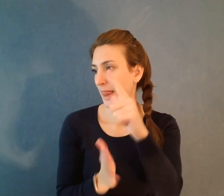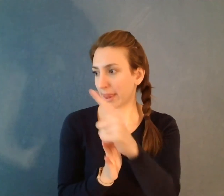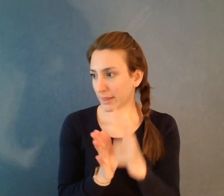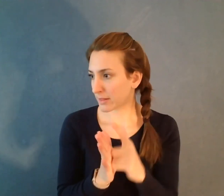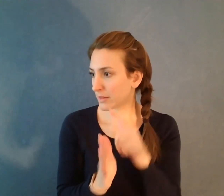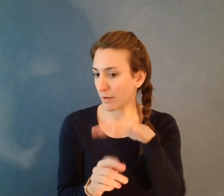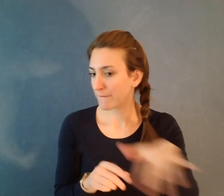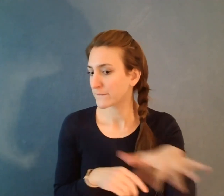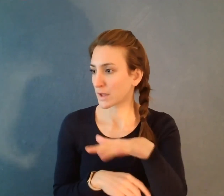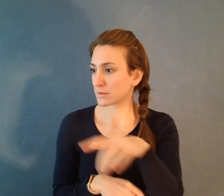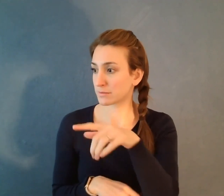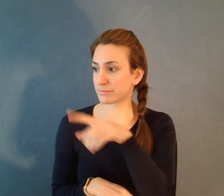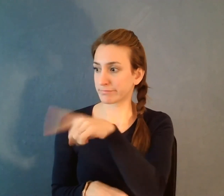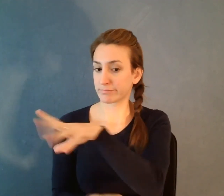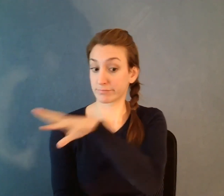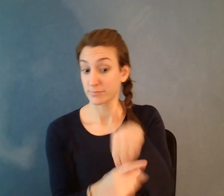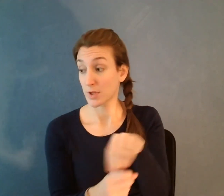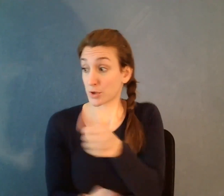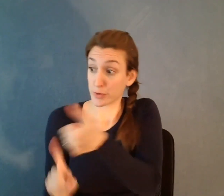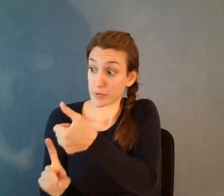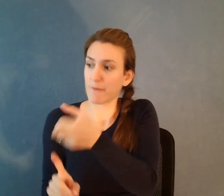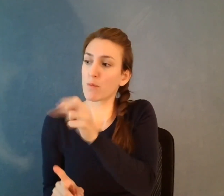in your community. So Caleb, I'll start with you.